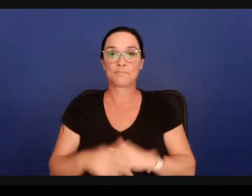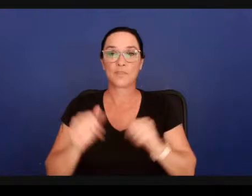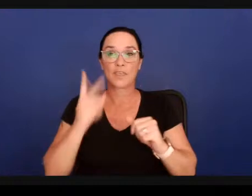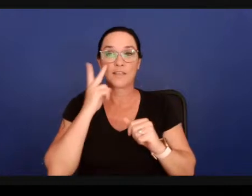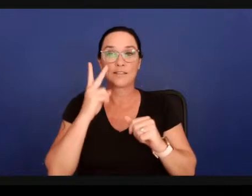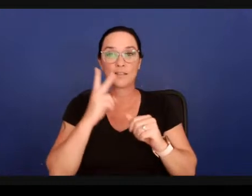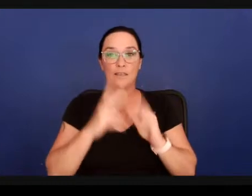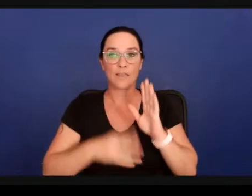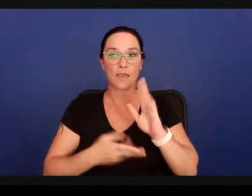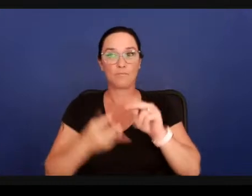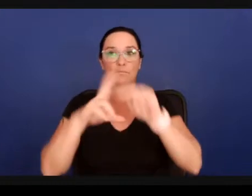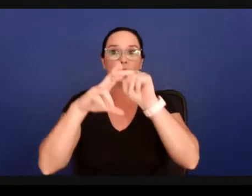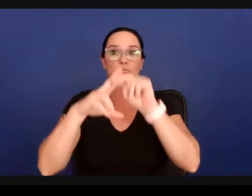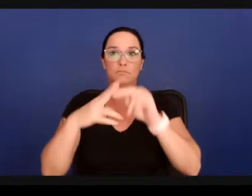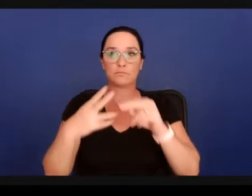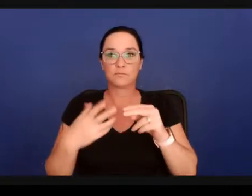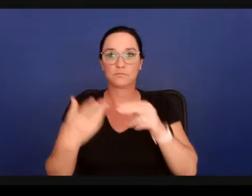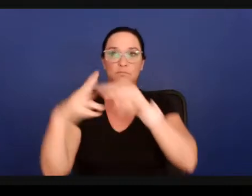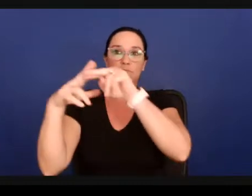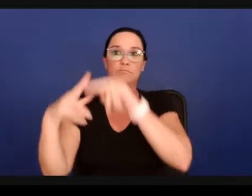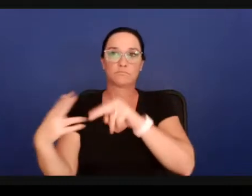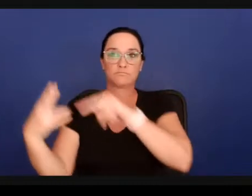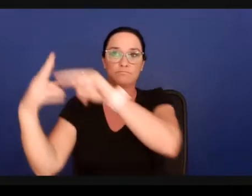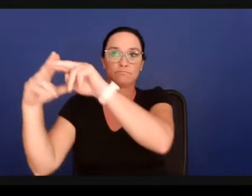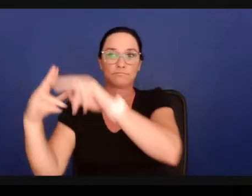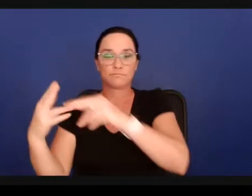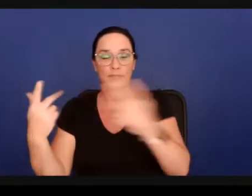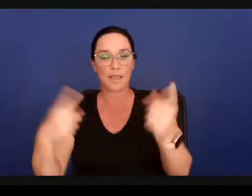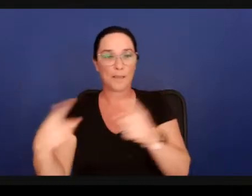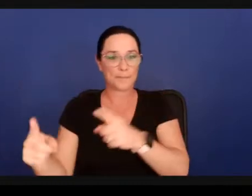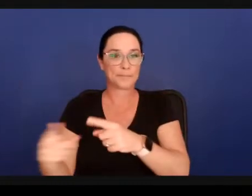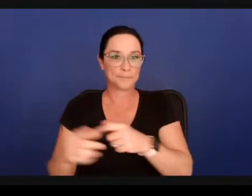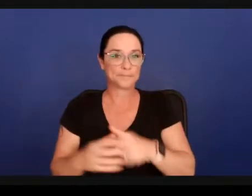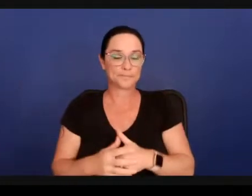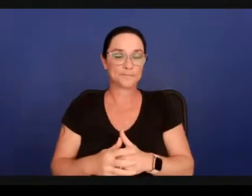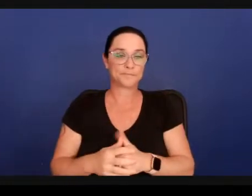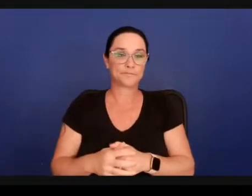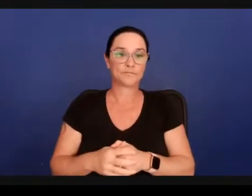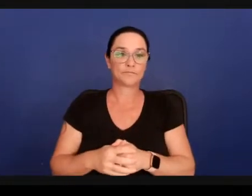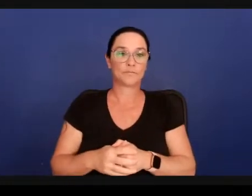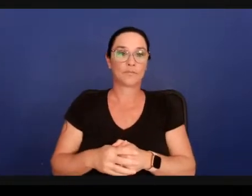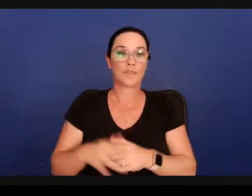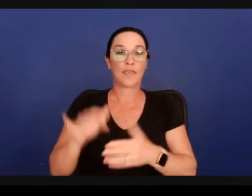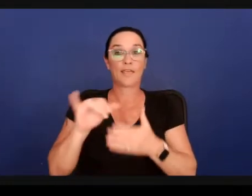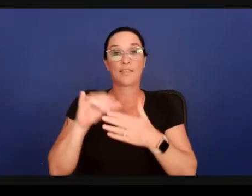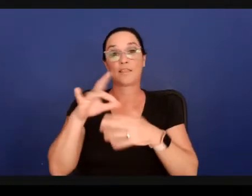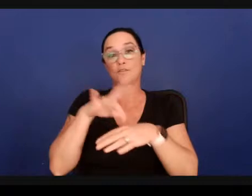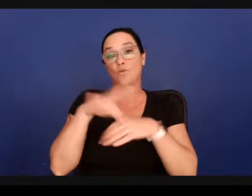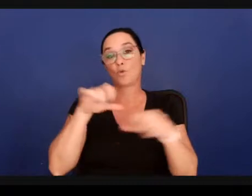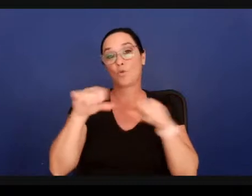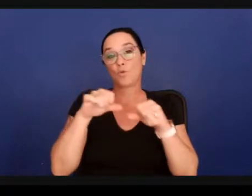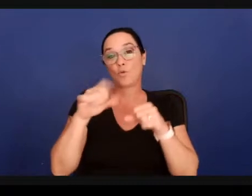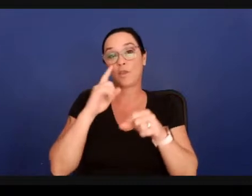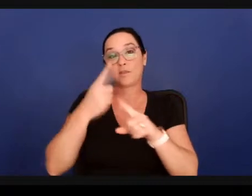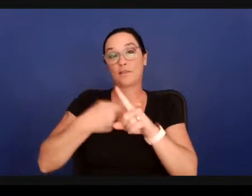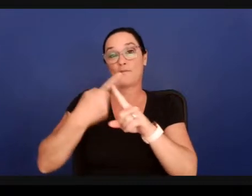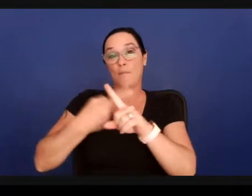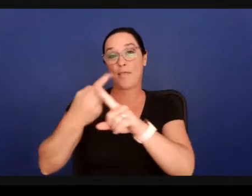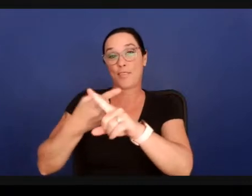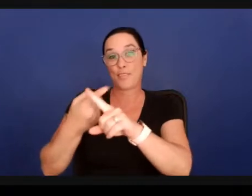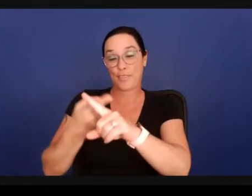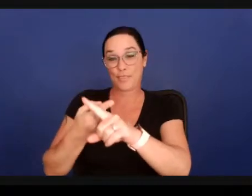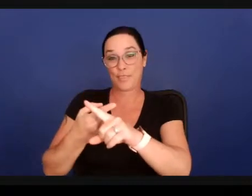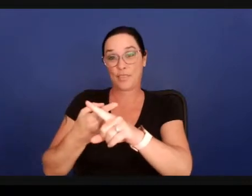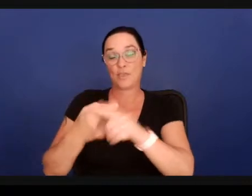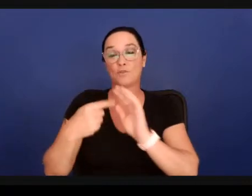nature, uneven up and down and up and down and up. And so that's earthquakes per month, showing this